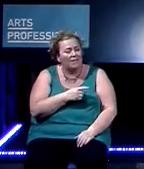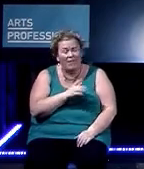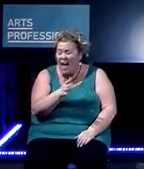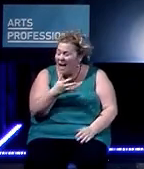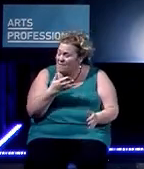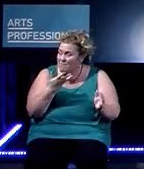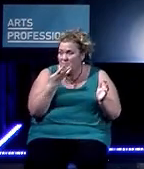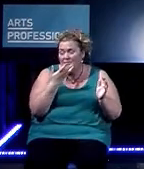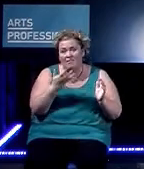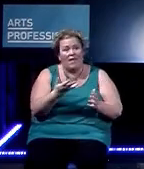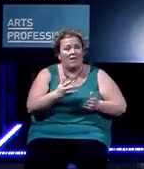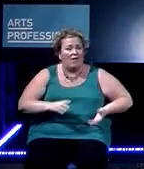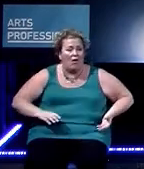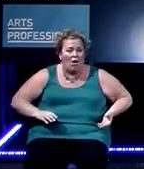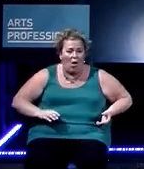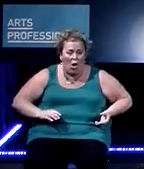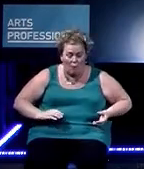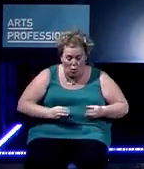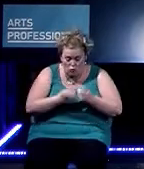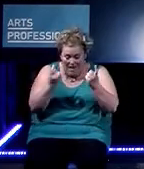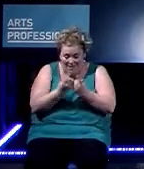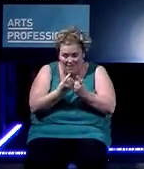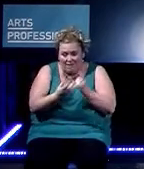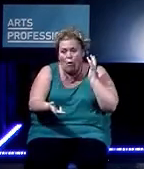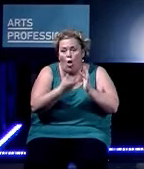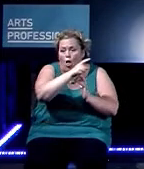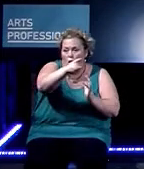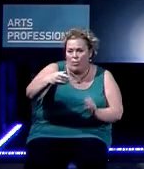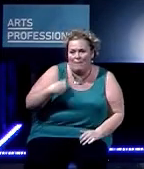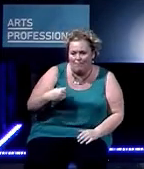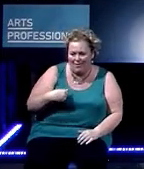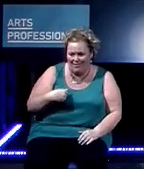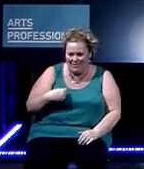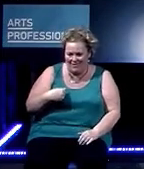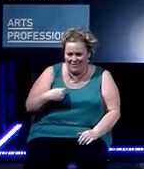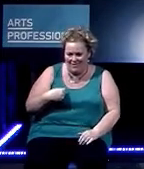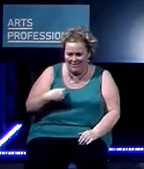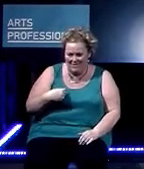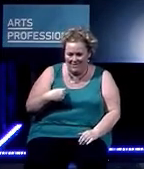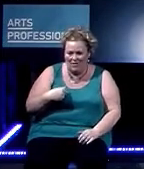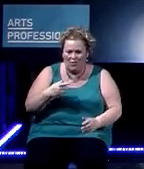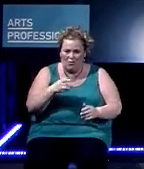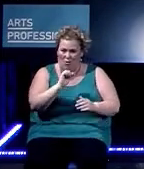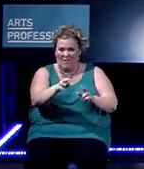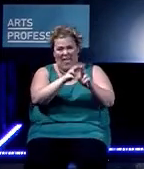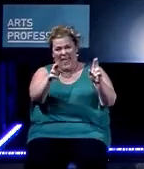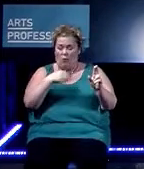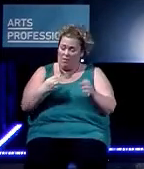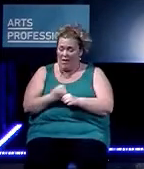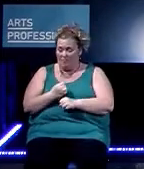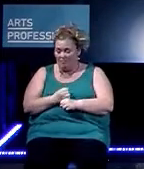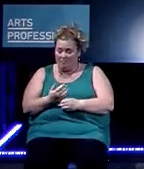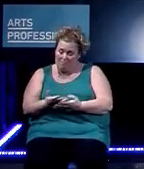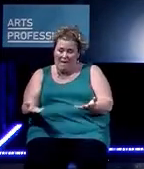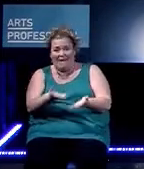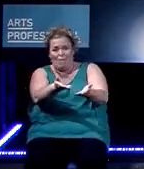of building houses in other people's backyards. And that's kind of what's going on over here. So there's definitely a business problem with